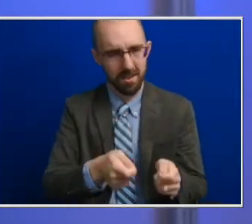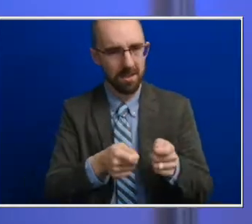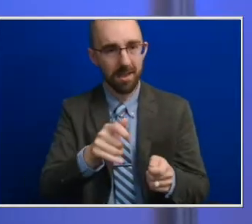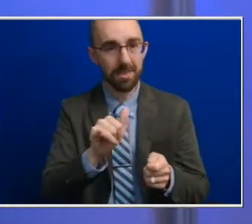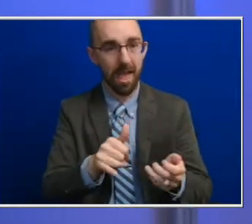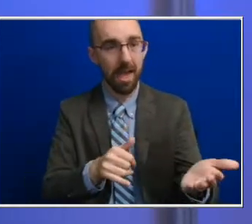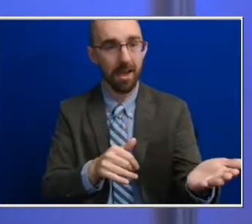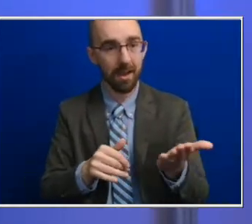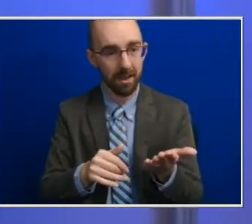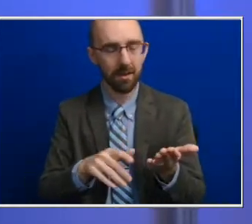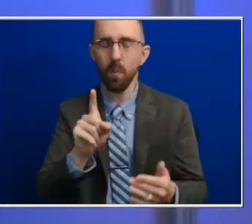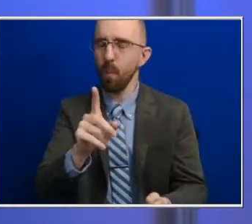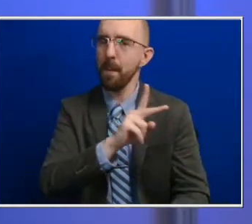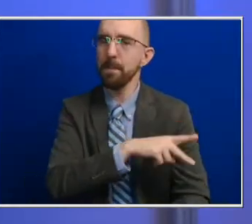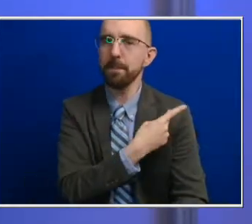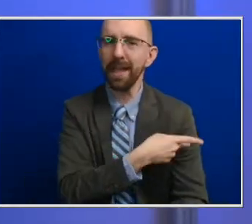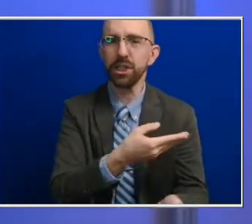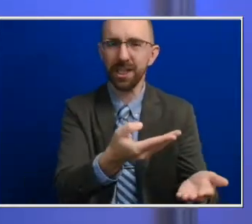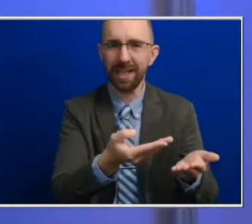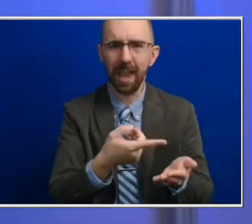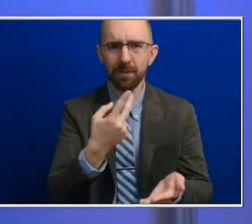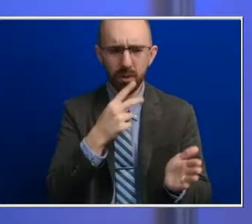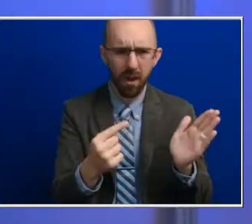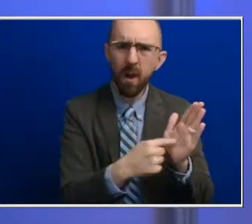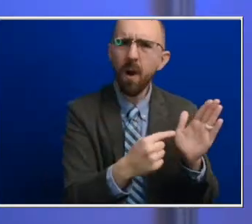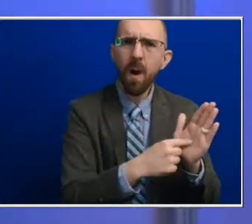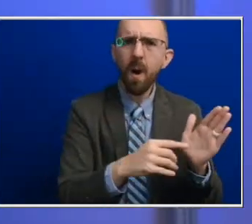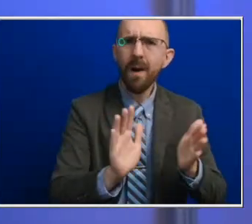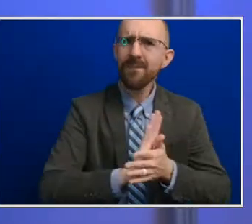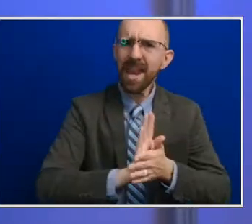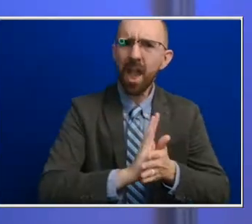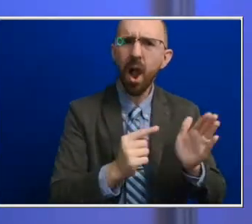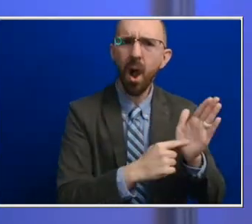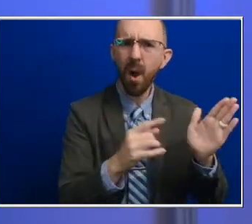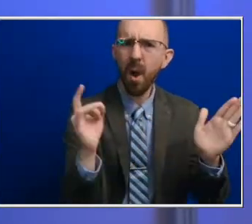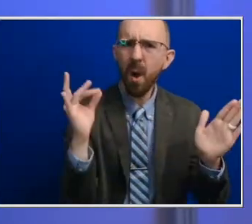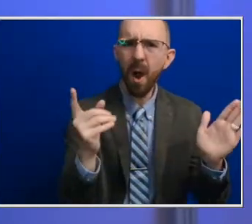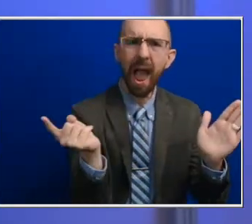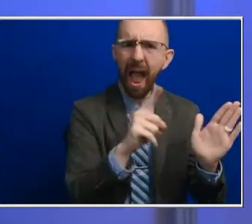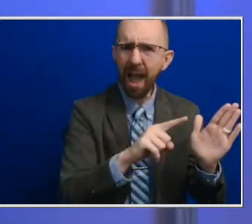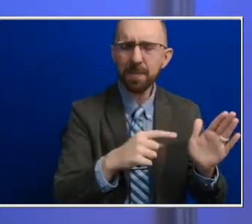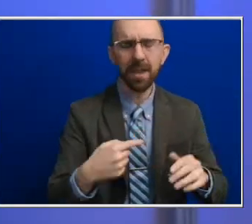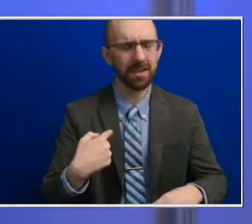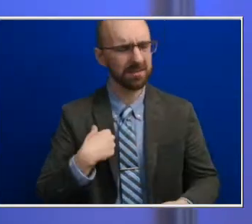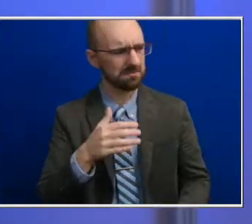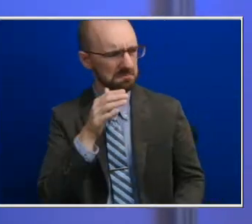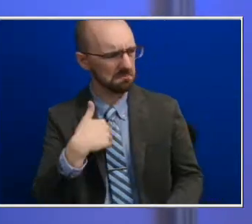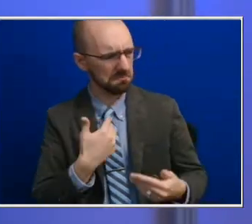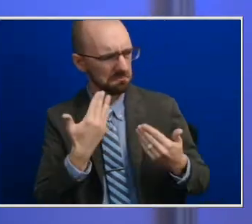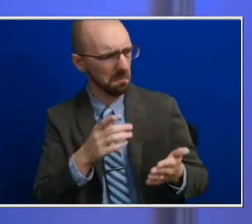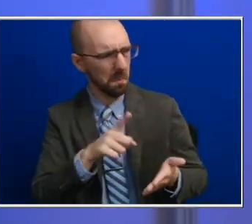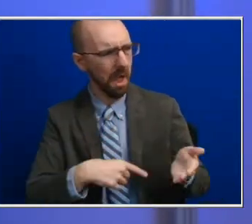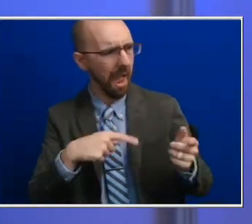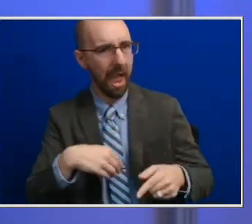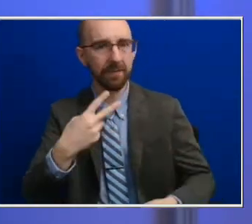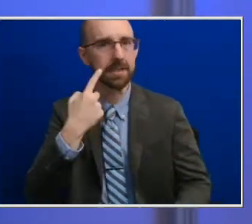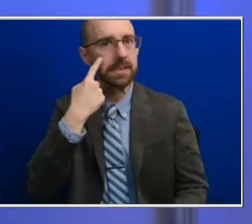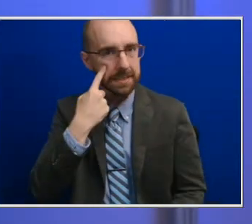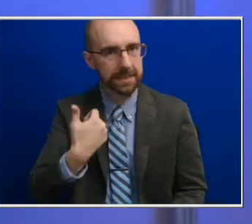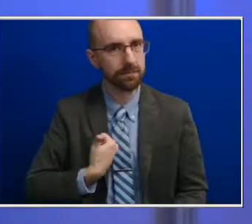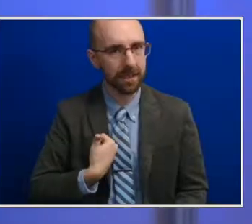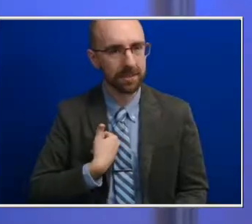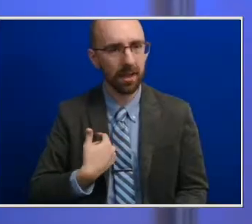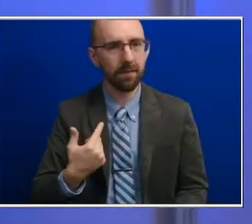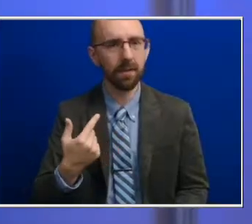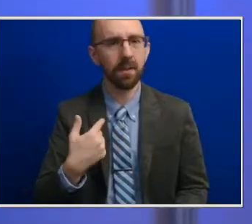see this amazing thing on the video somewhere else in the world? And I said, no, what happened? And I had heard about it, but I hadn't seen it. I had some understanding.